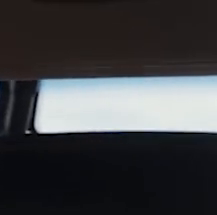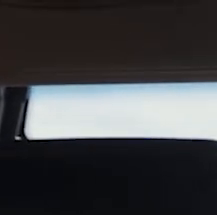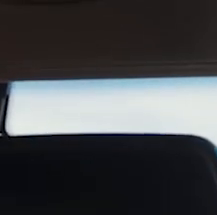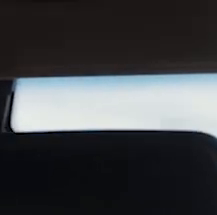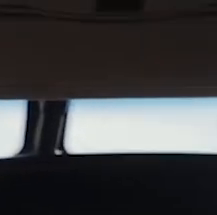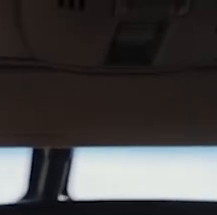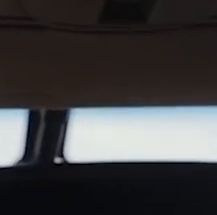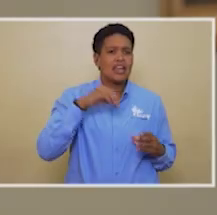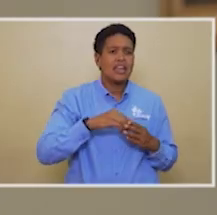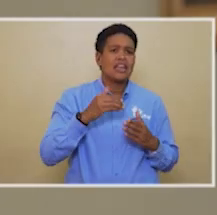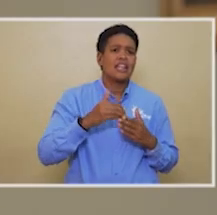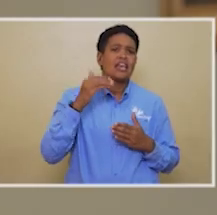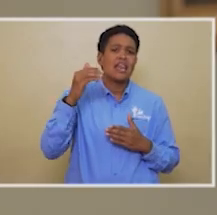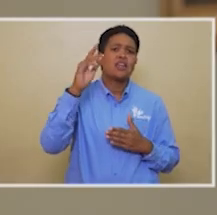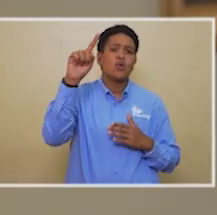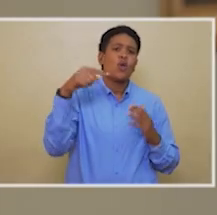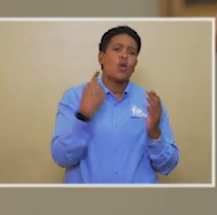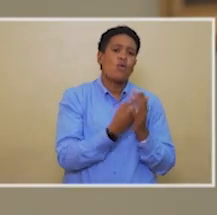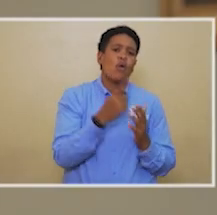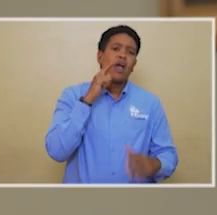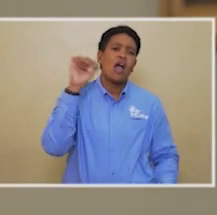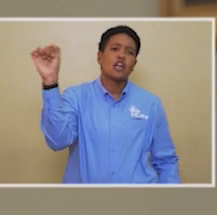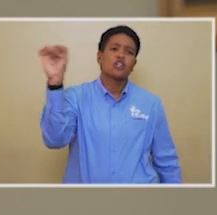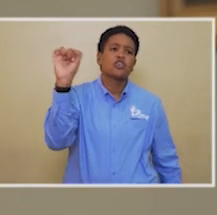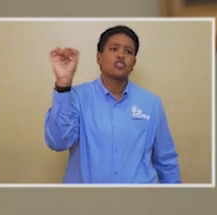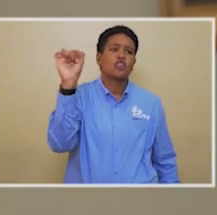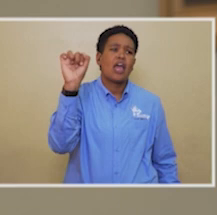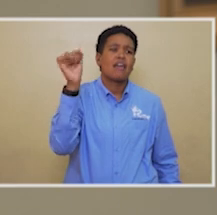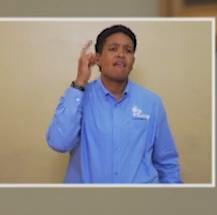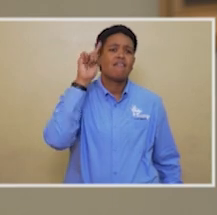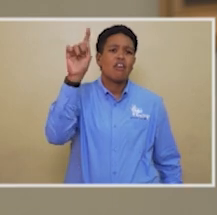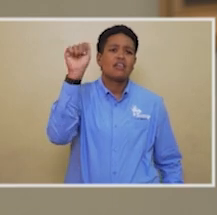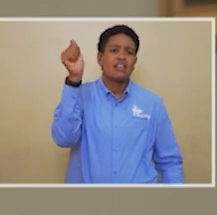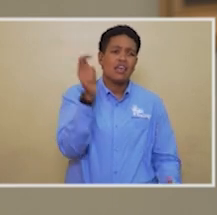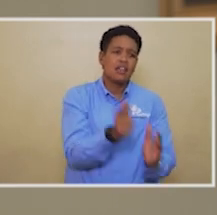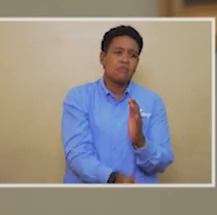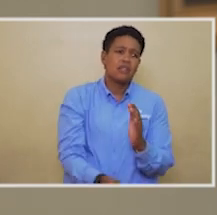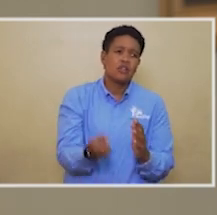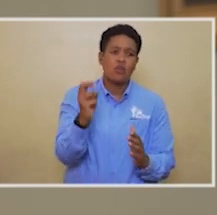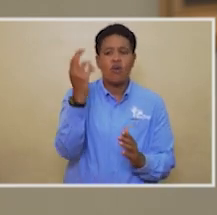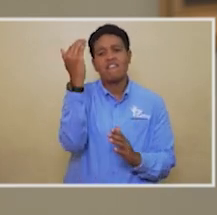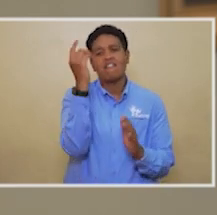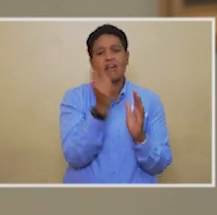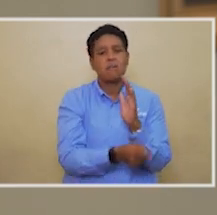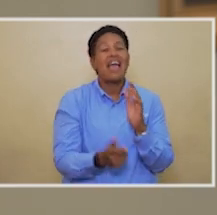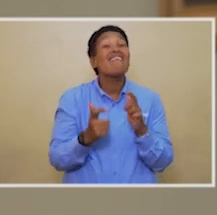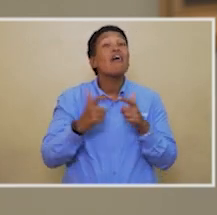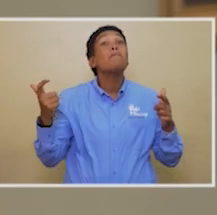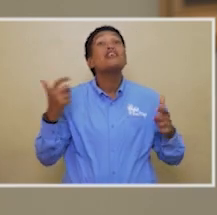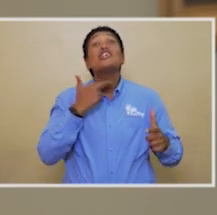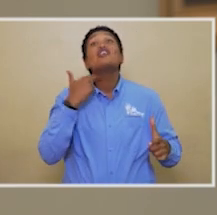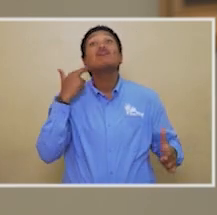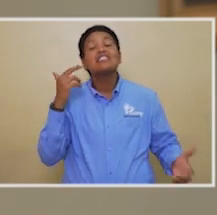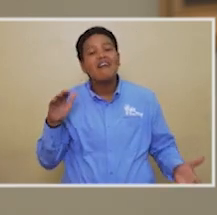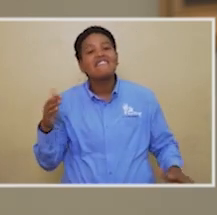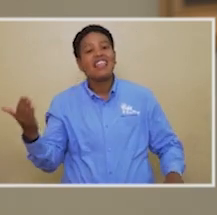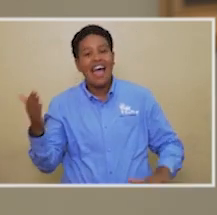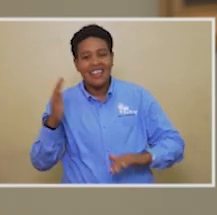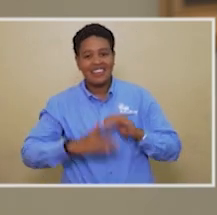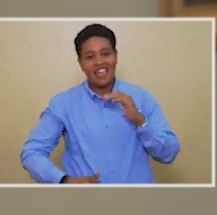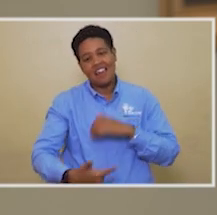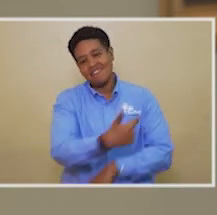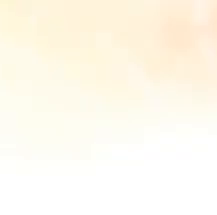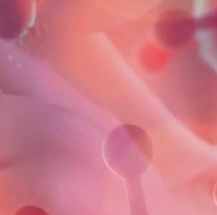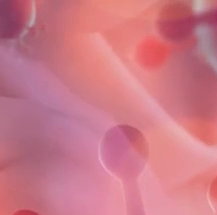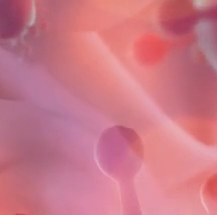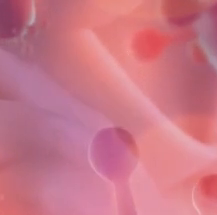in the next hour and drive for 10 minutes or 15 minutes. You have a bigger risk of dying in a